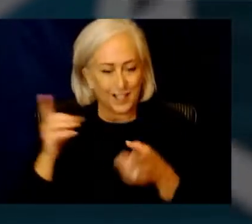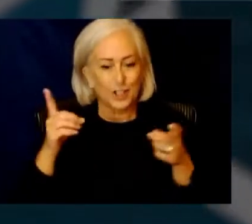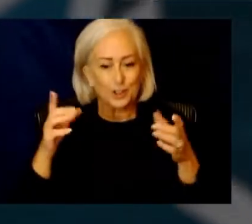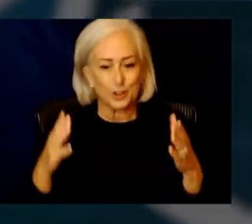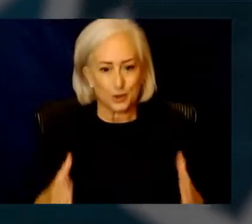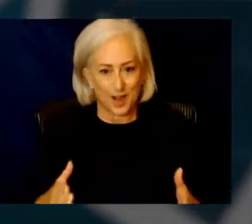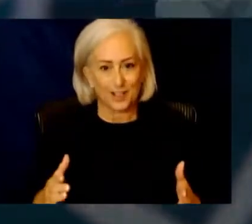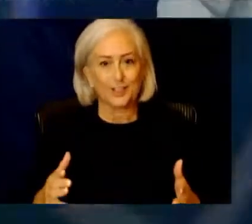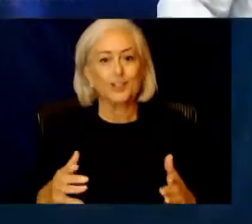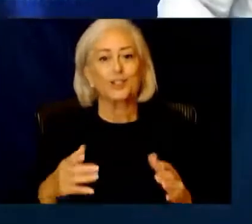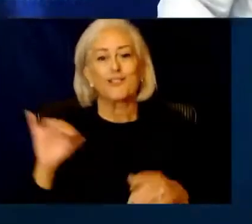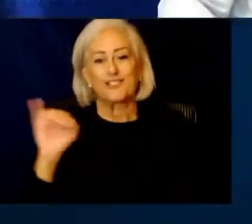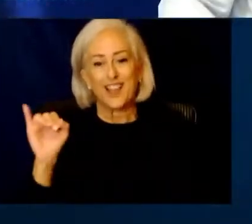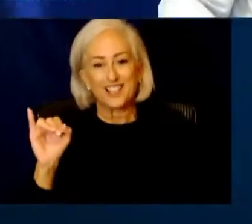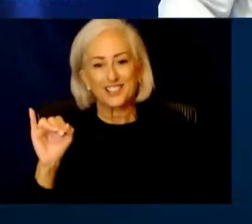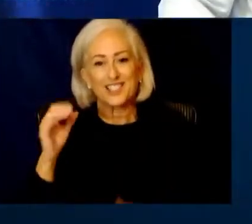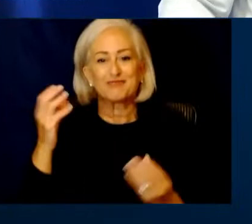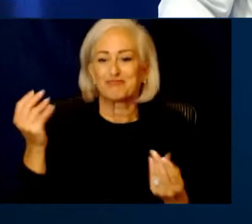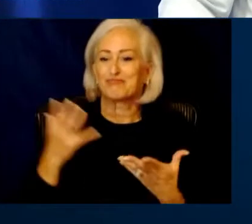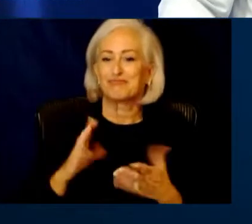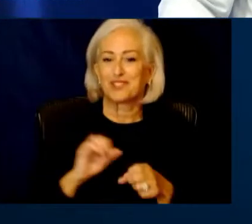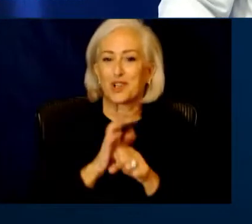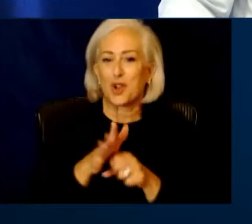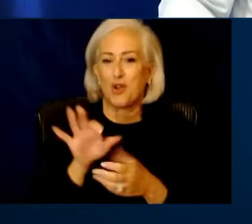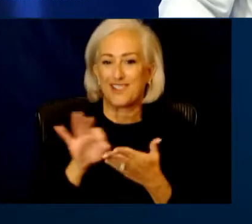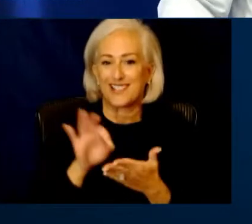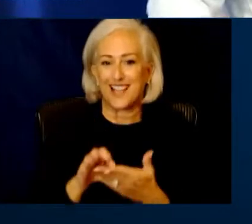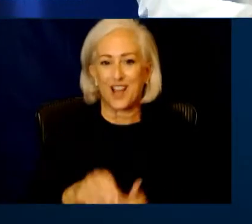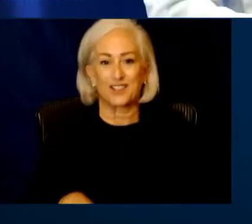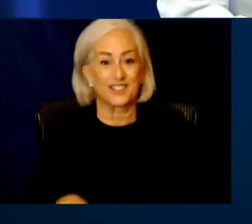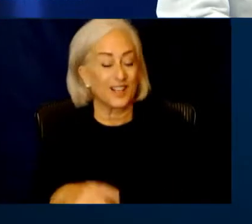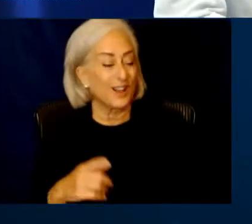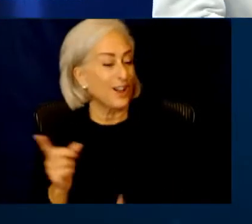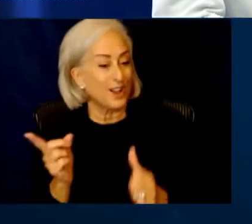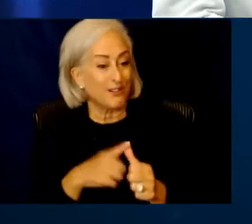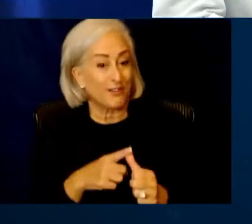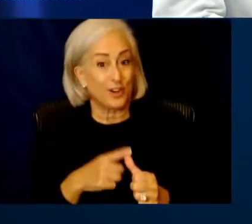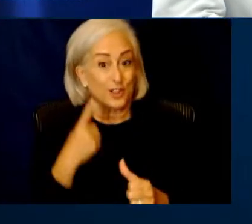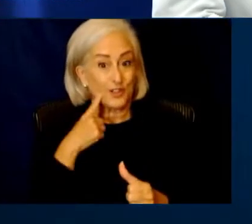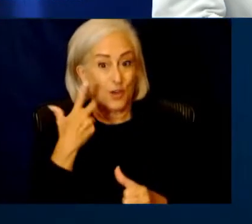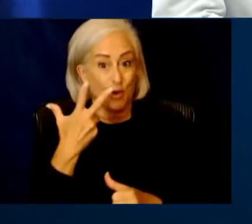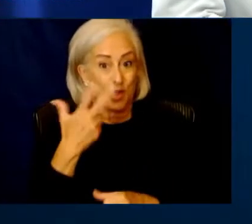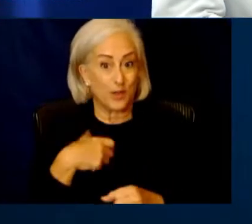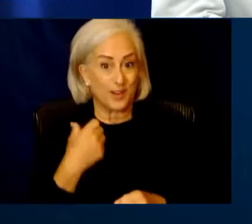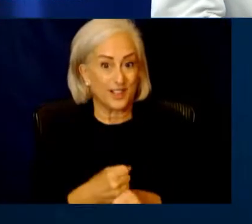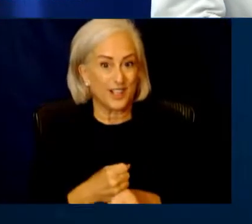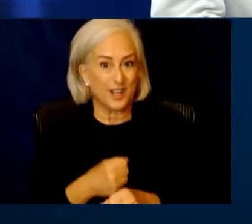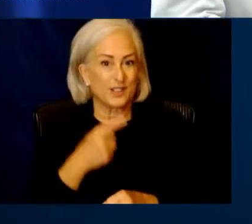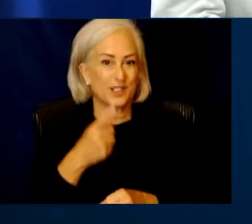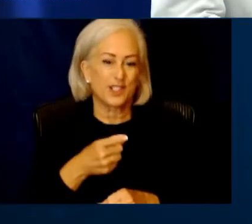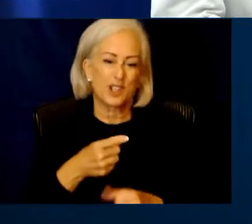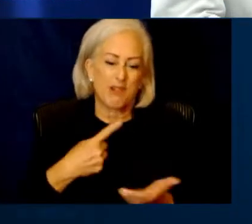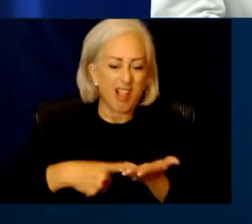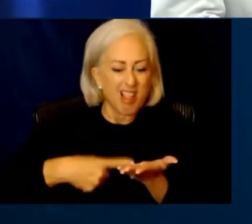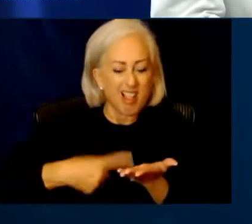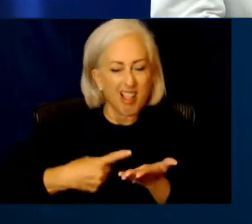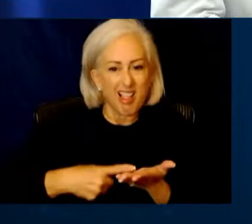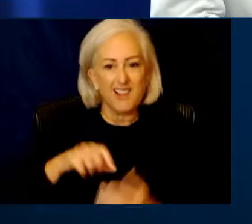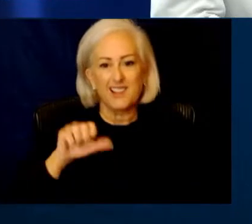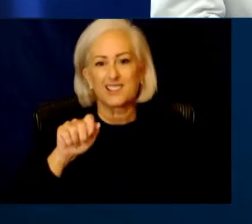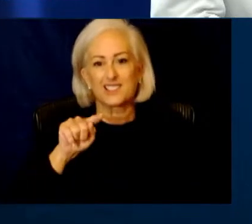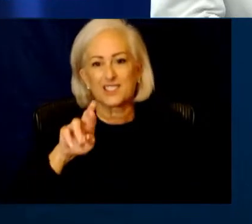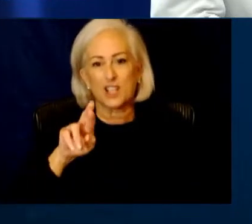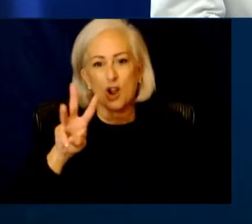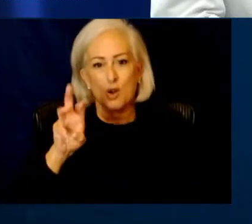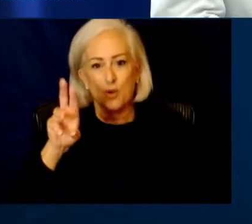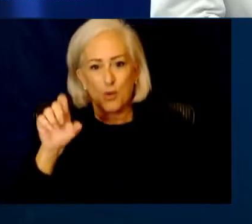today, Hawkeye. Yeah. I just want to take umbrage with you just a little bit. For the past 3 years, you've been ripping on Star Wars. Star Wars they have robot doctors and